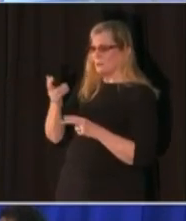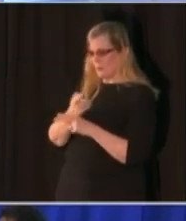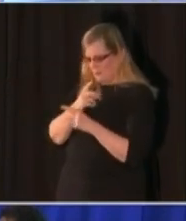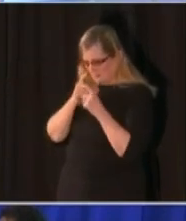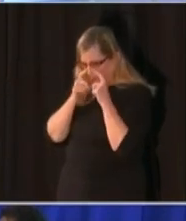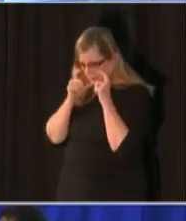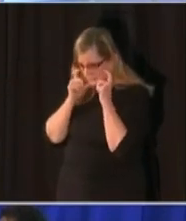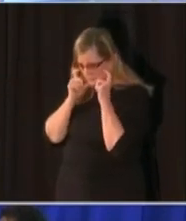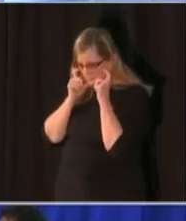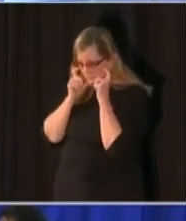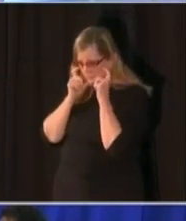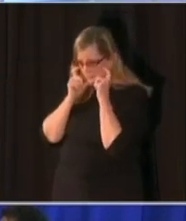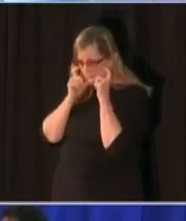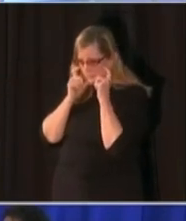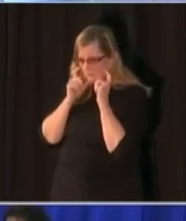residents